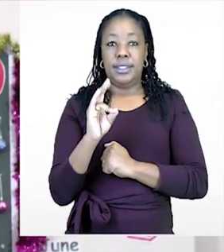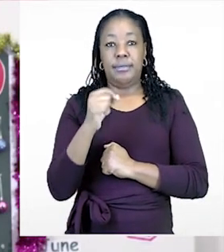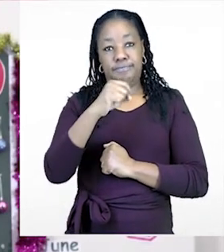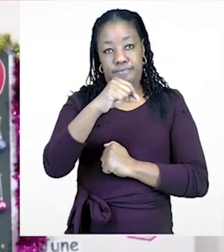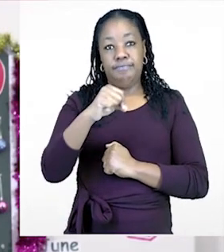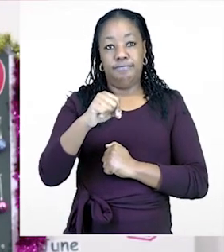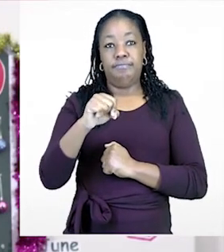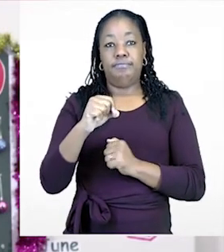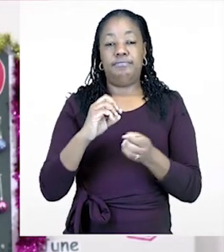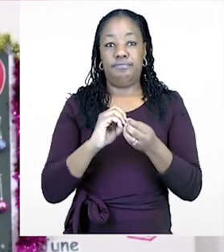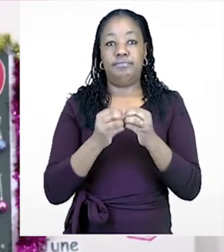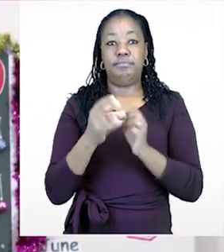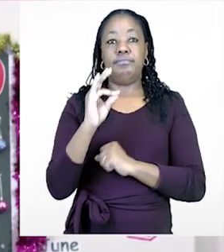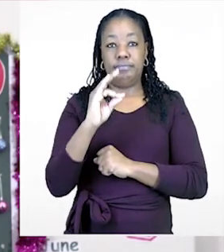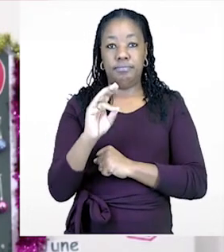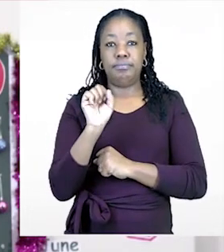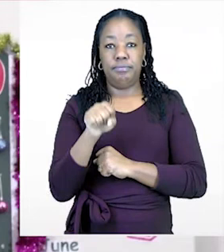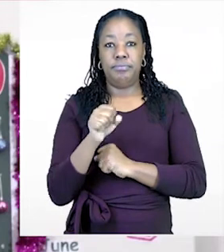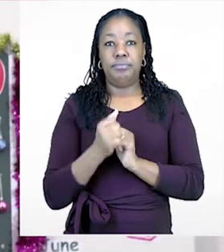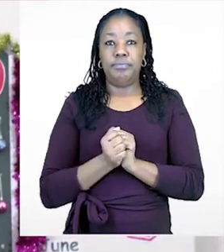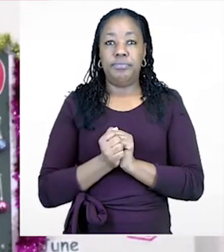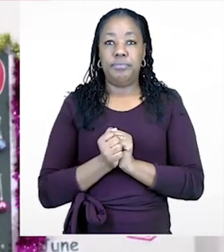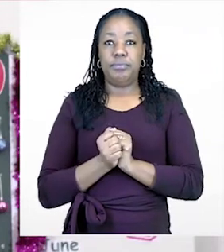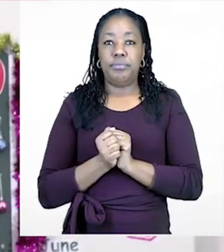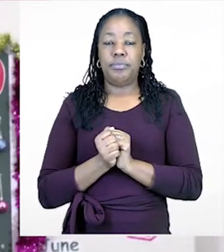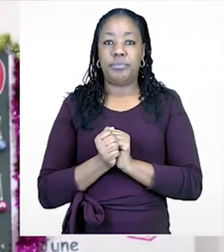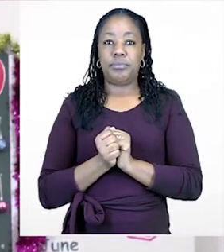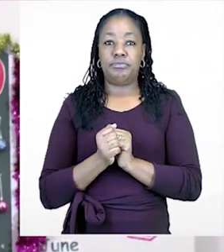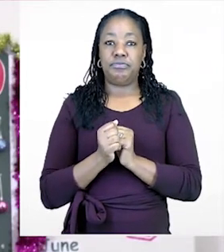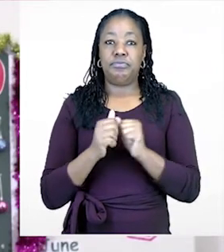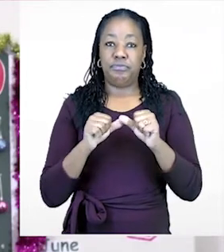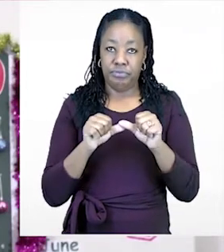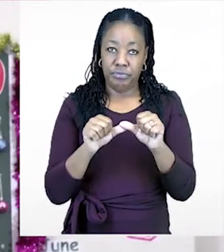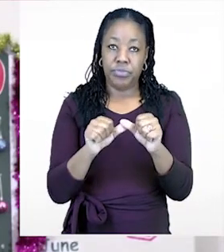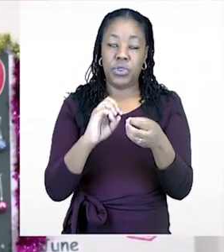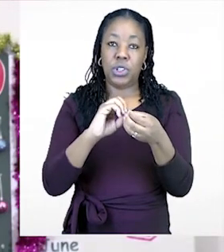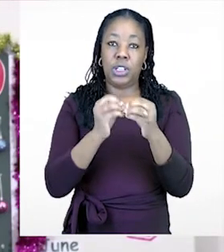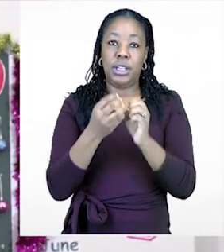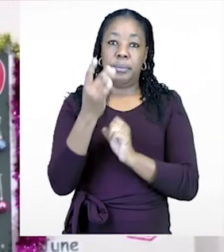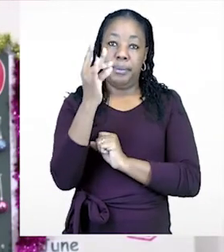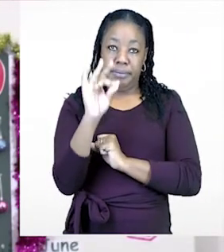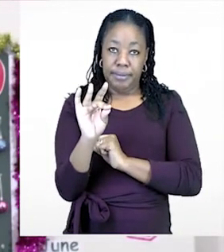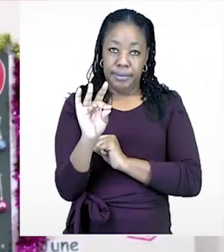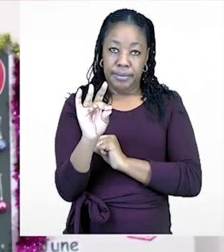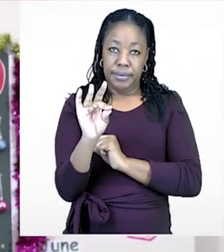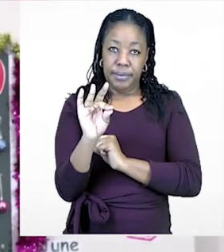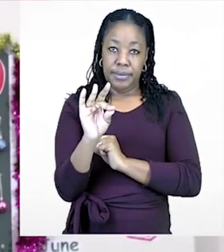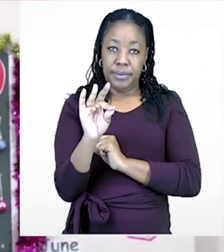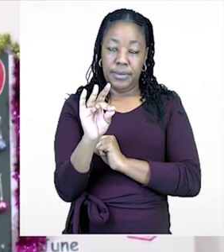Very good, my children. Let's move on to number 8. And number 9 is